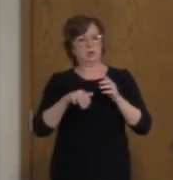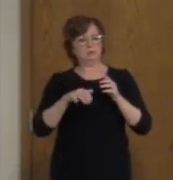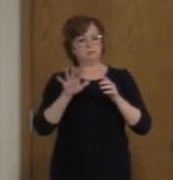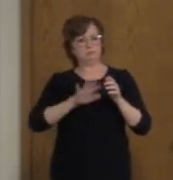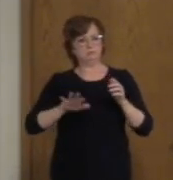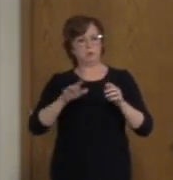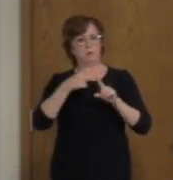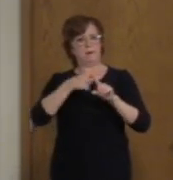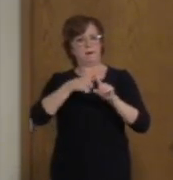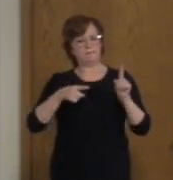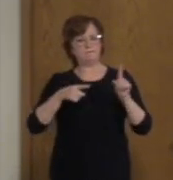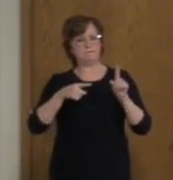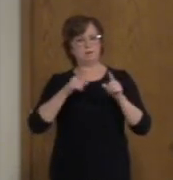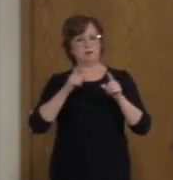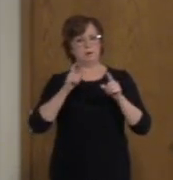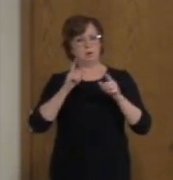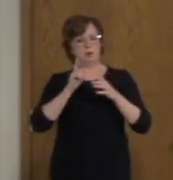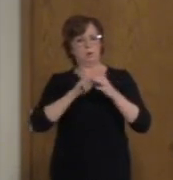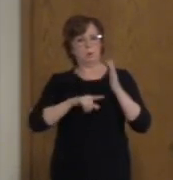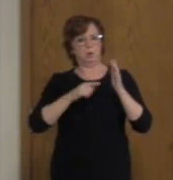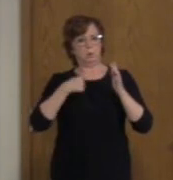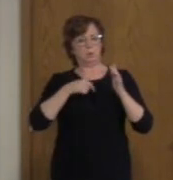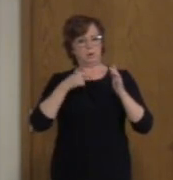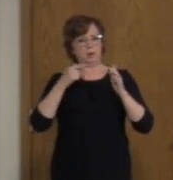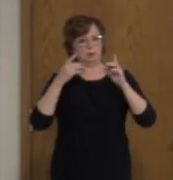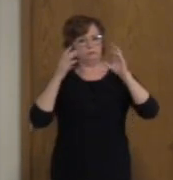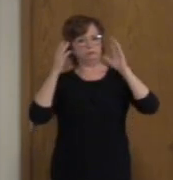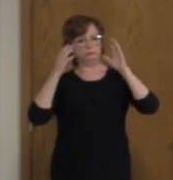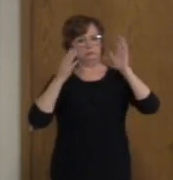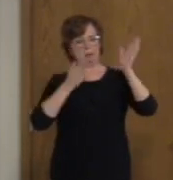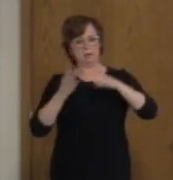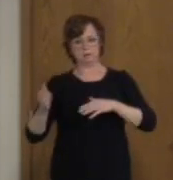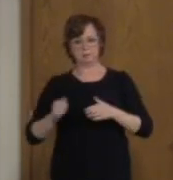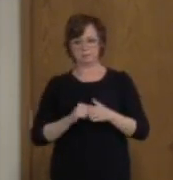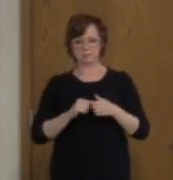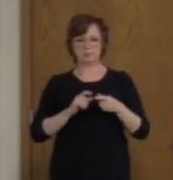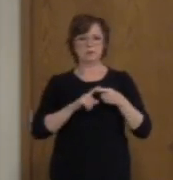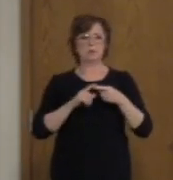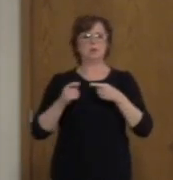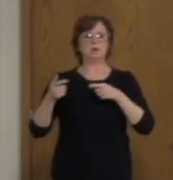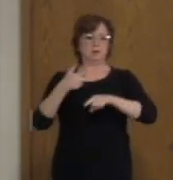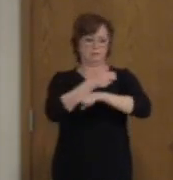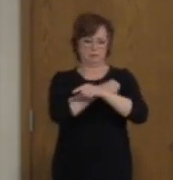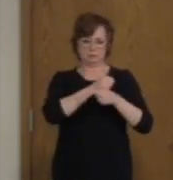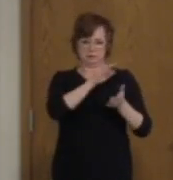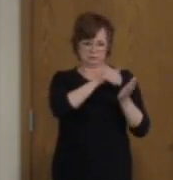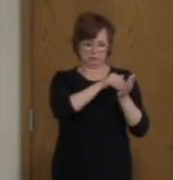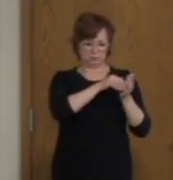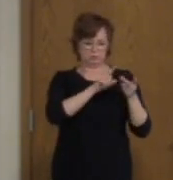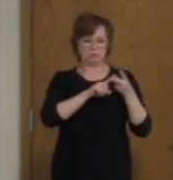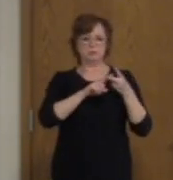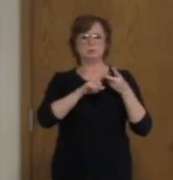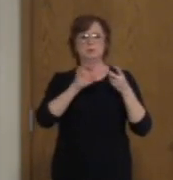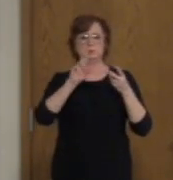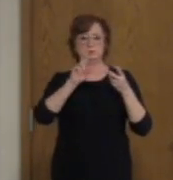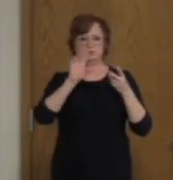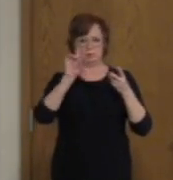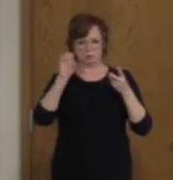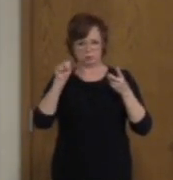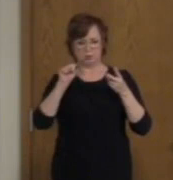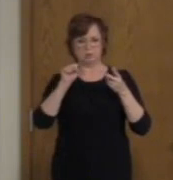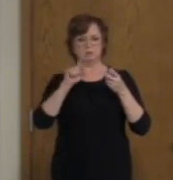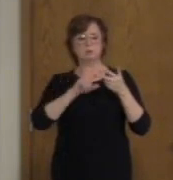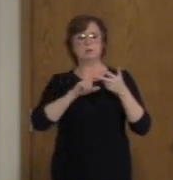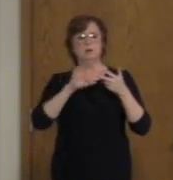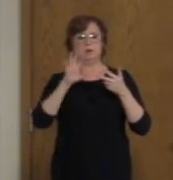on more clinics, as vaccine arrives, and we also bring on community pharmacies and First Nations communities, our capacity